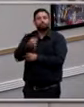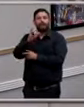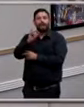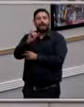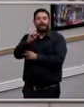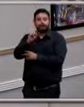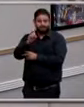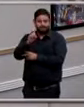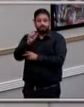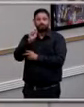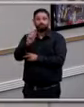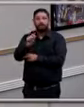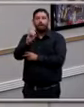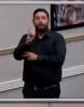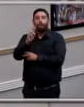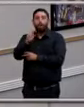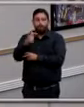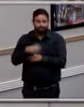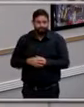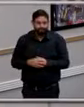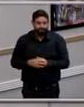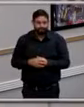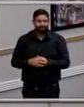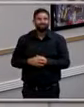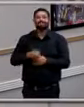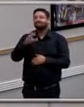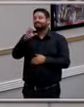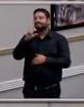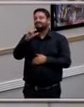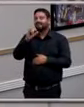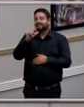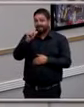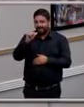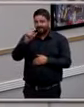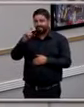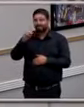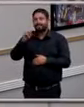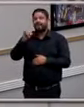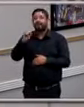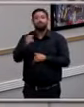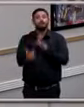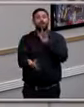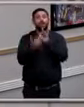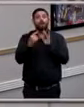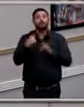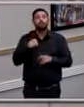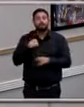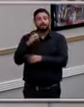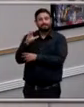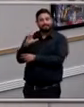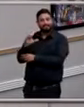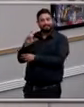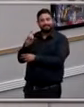RERobinson@judsonISD.org. And my name is Cecilia Davis, and you can contact me at